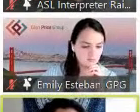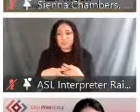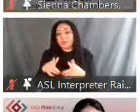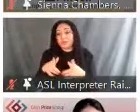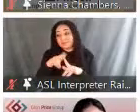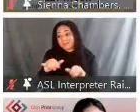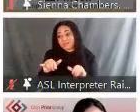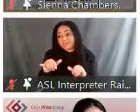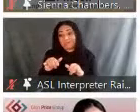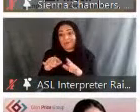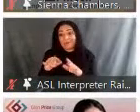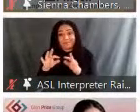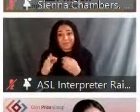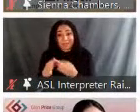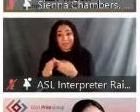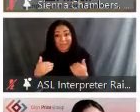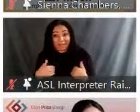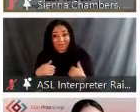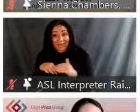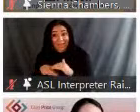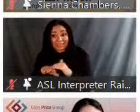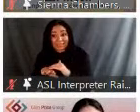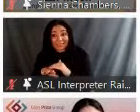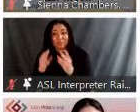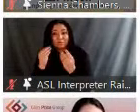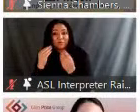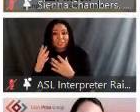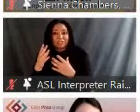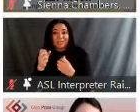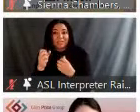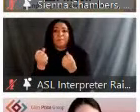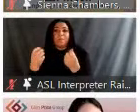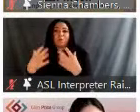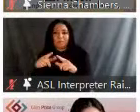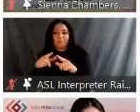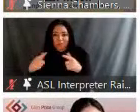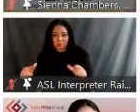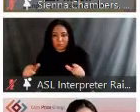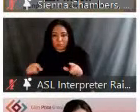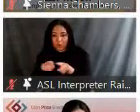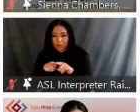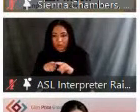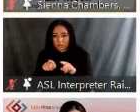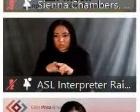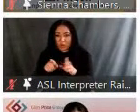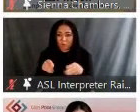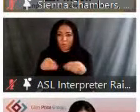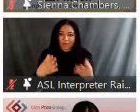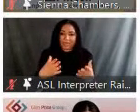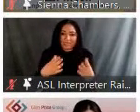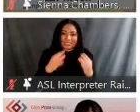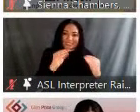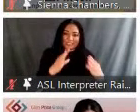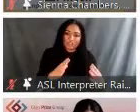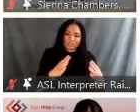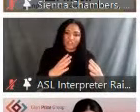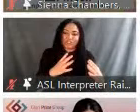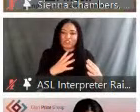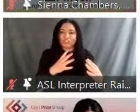access to the information in multiple languages, but also giving the resources to providers and teachers